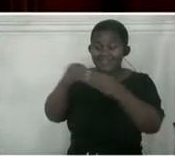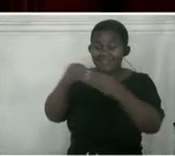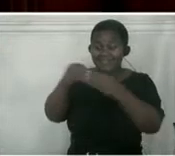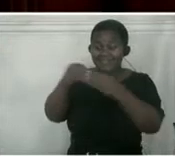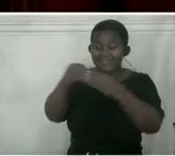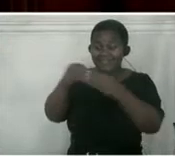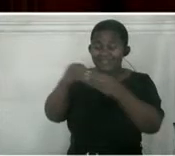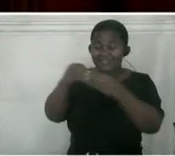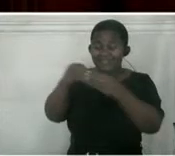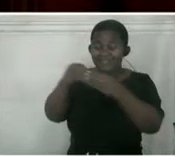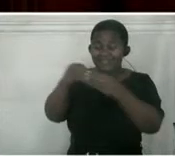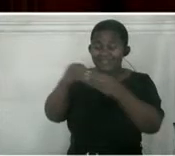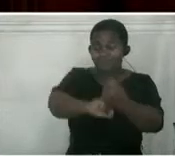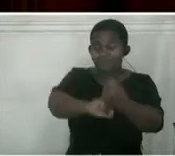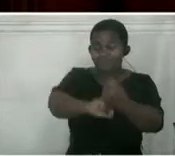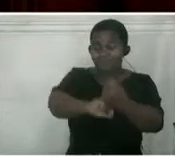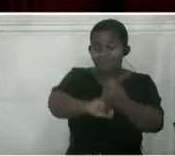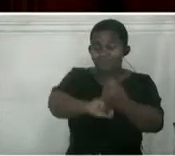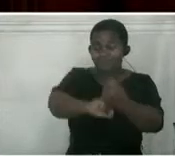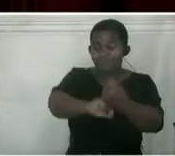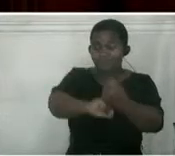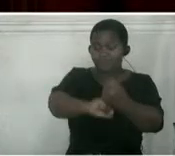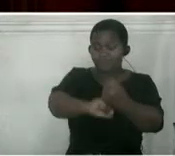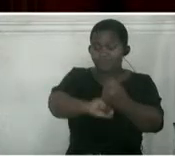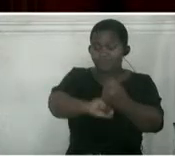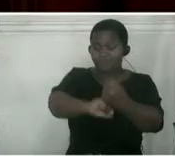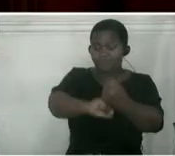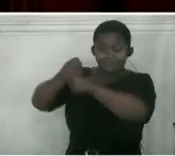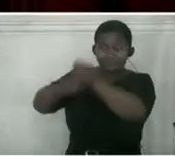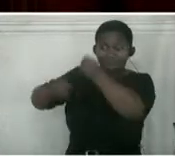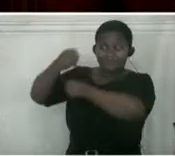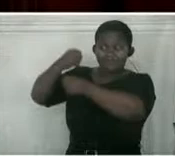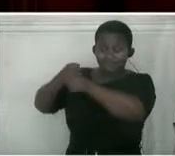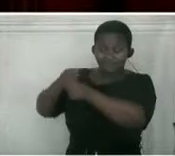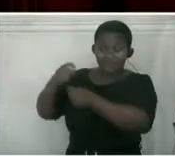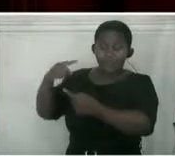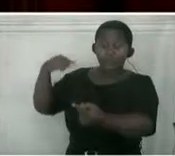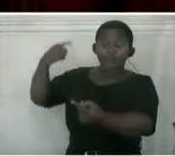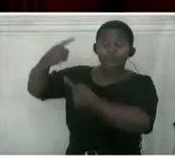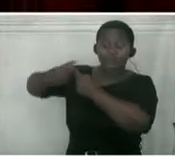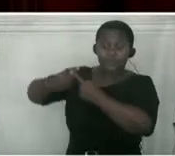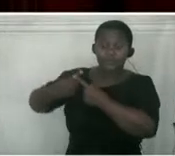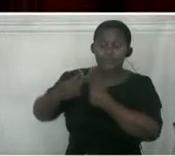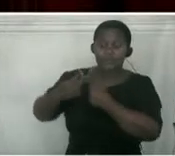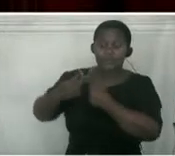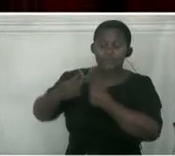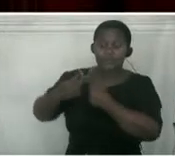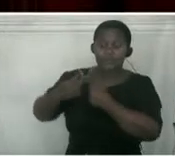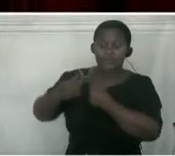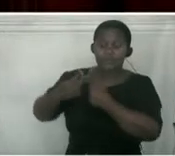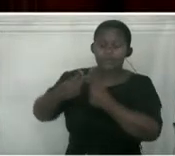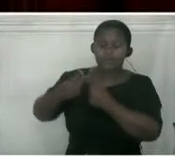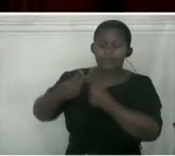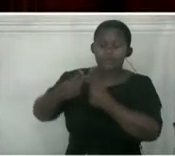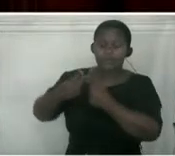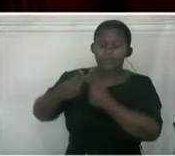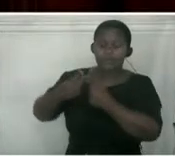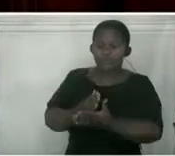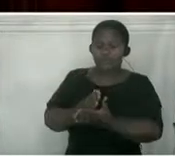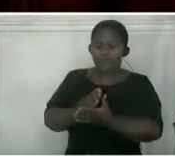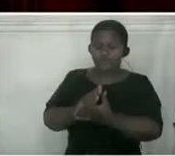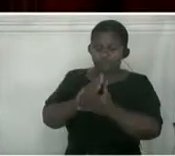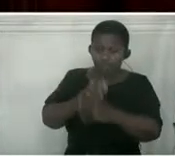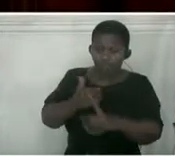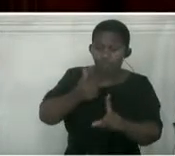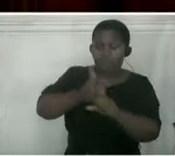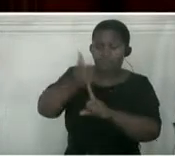support throughout the previous year and even now. We affirm that ours is liberation